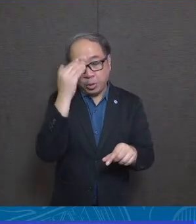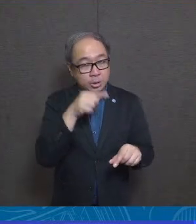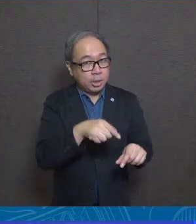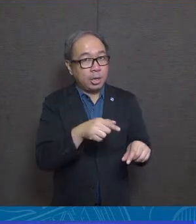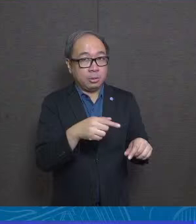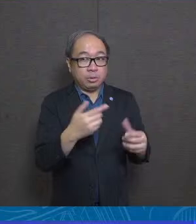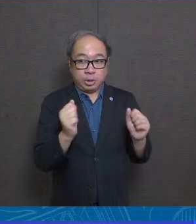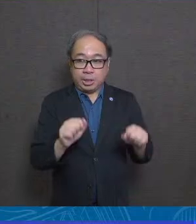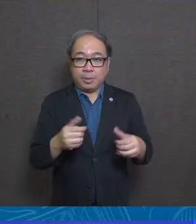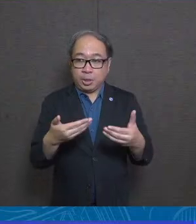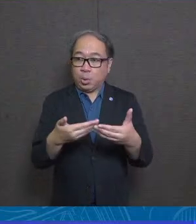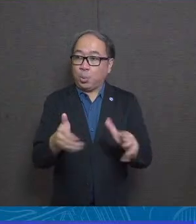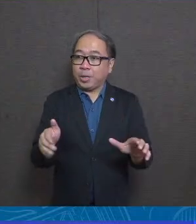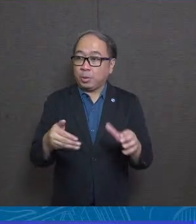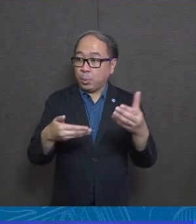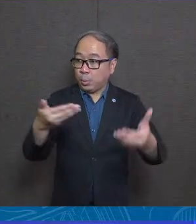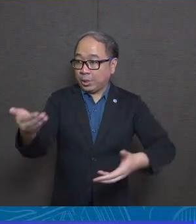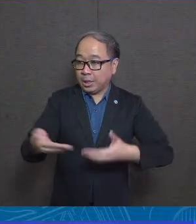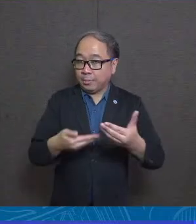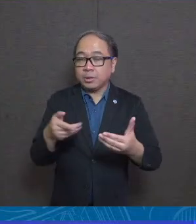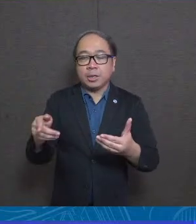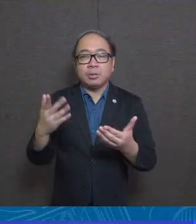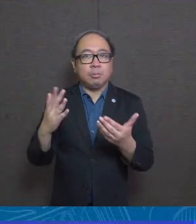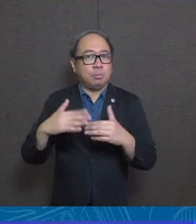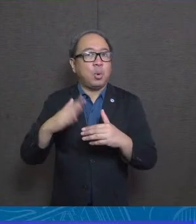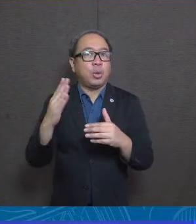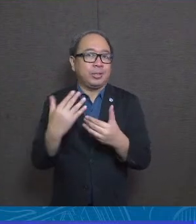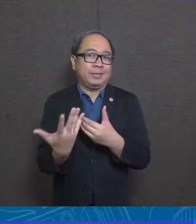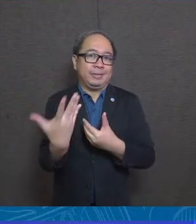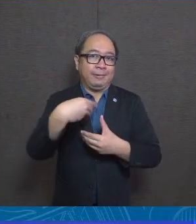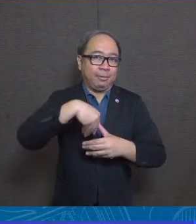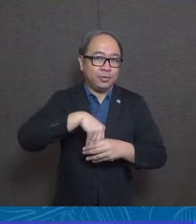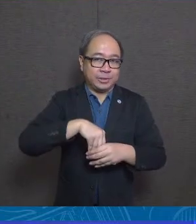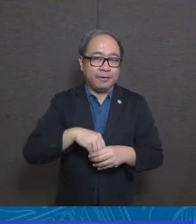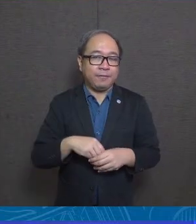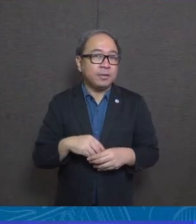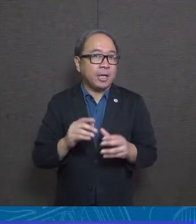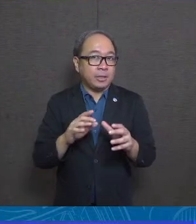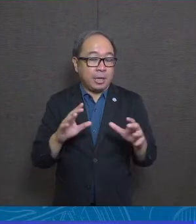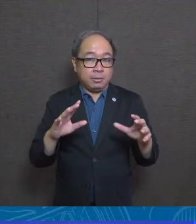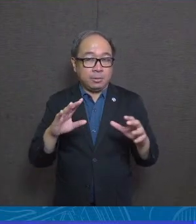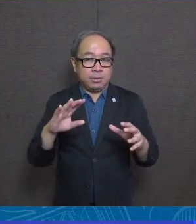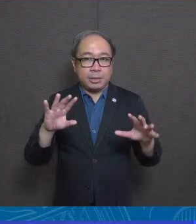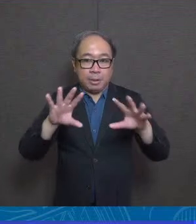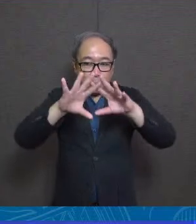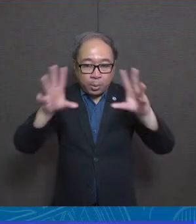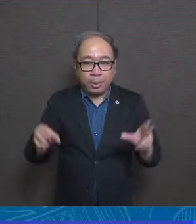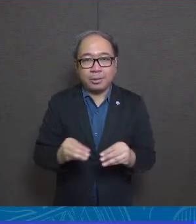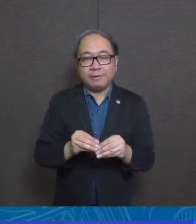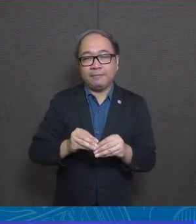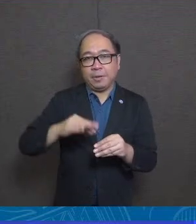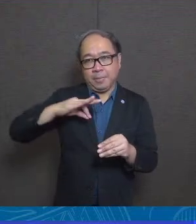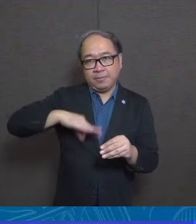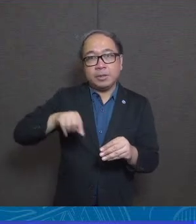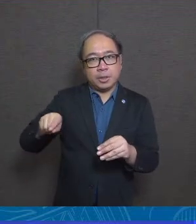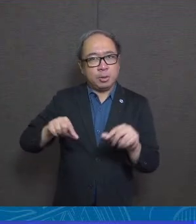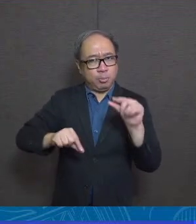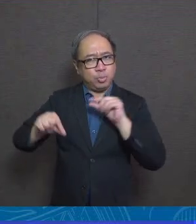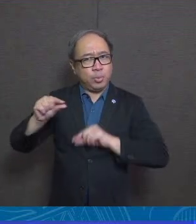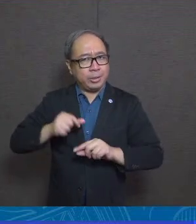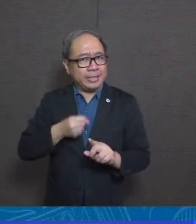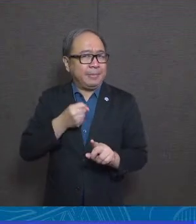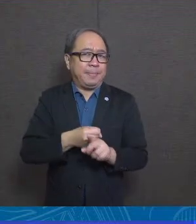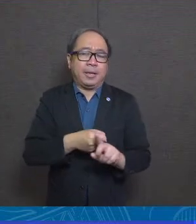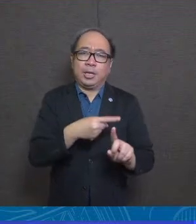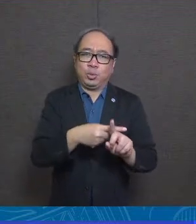open, we can also evaluate it more inclusively. Collective benefit means that science is a common good. It's a human right.